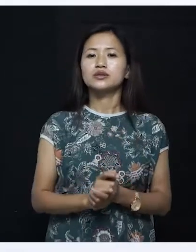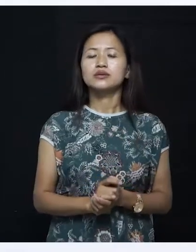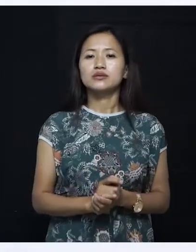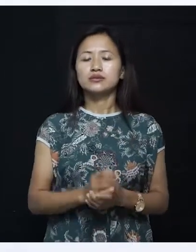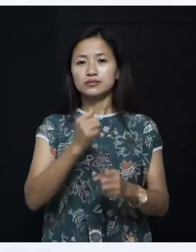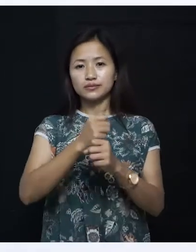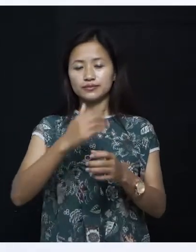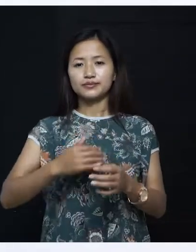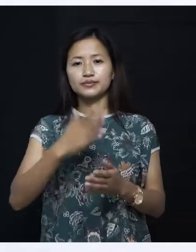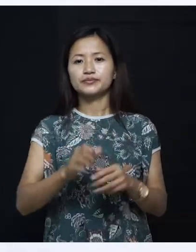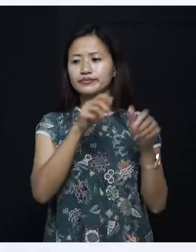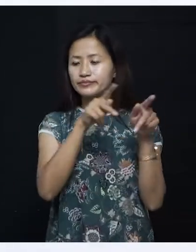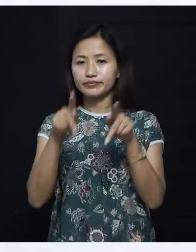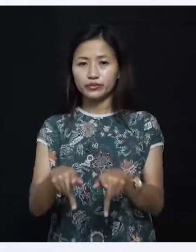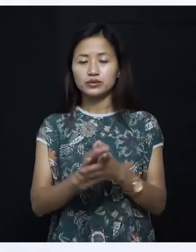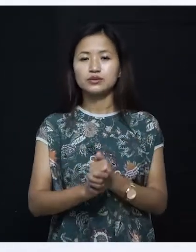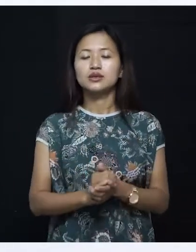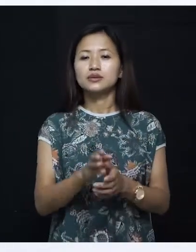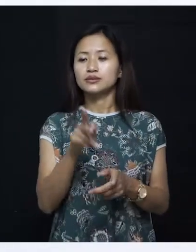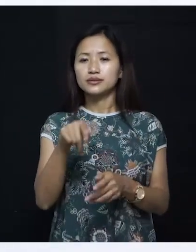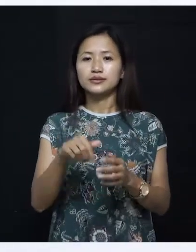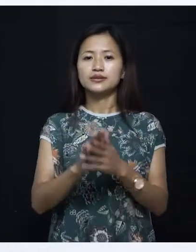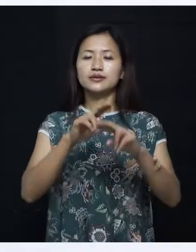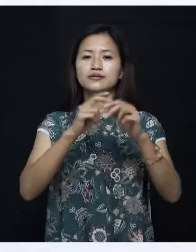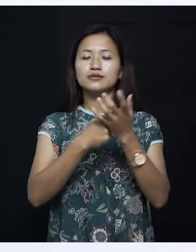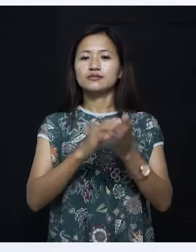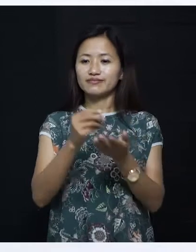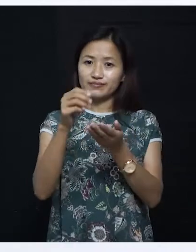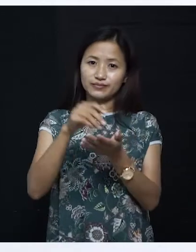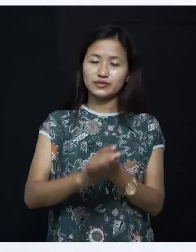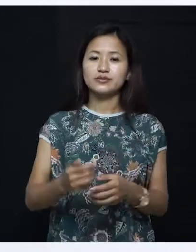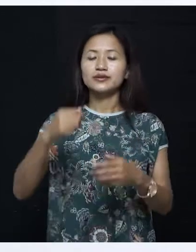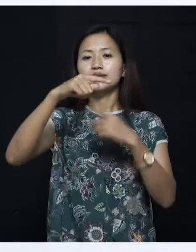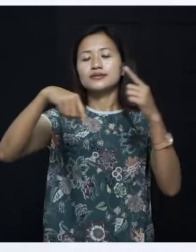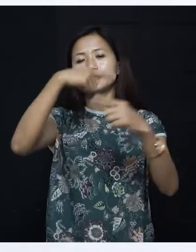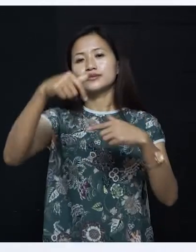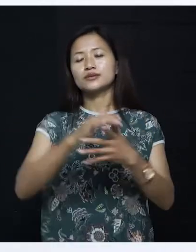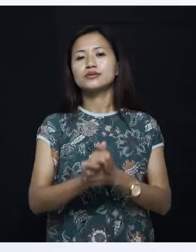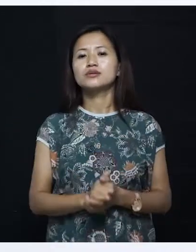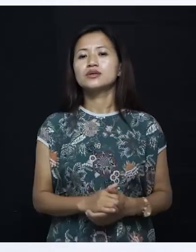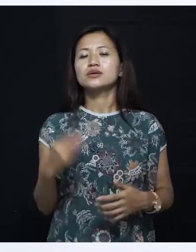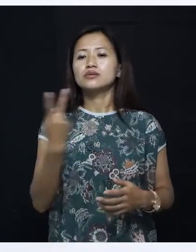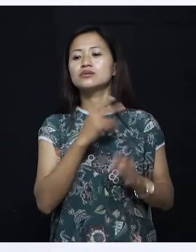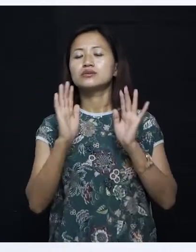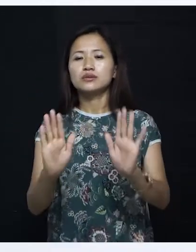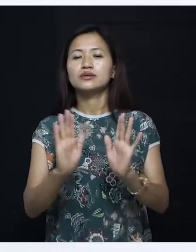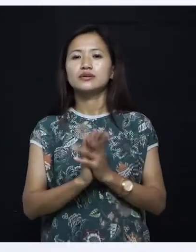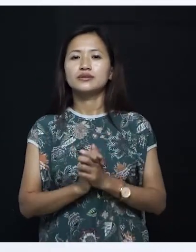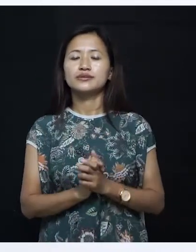green revolution was possible because of these fertilizers industries. Okay, then we also have